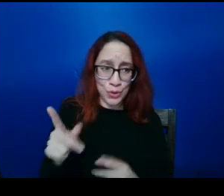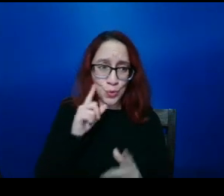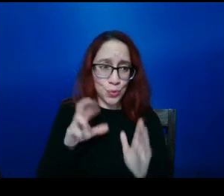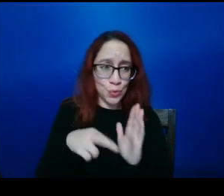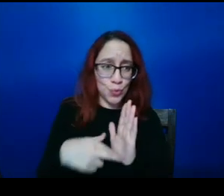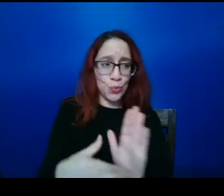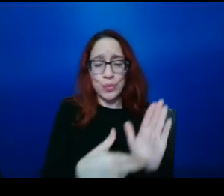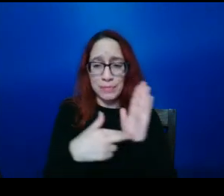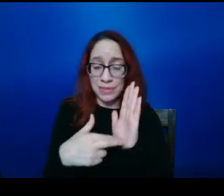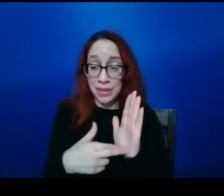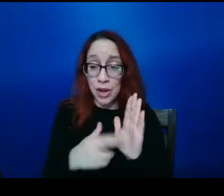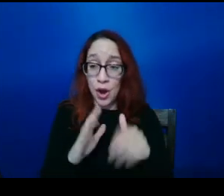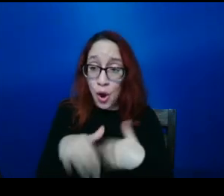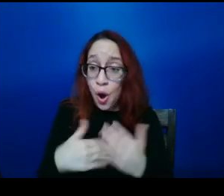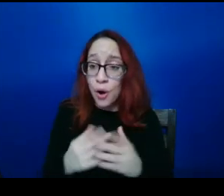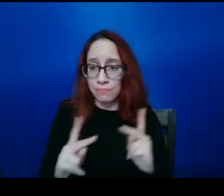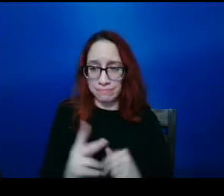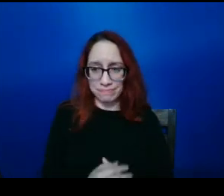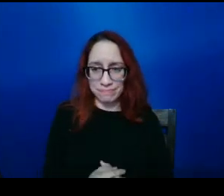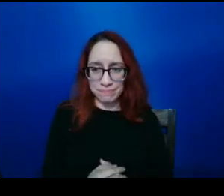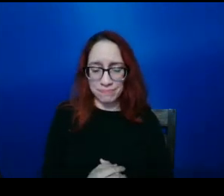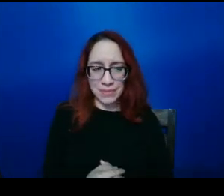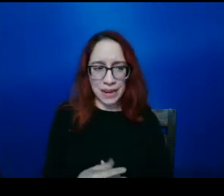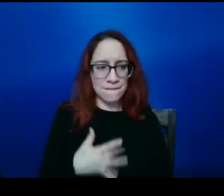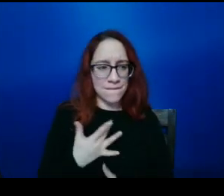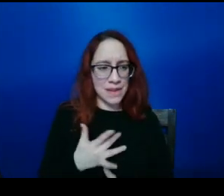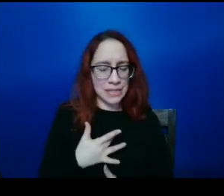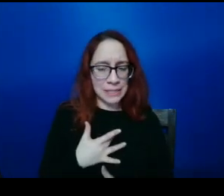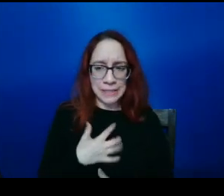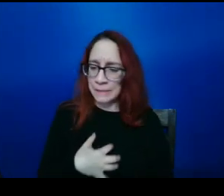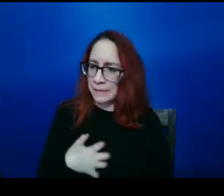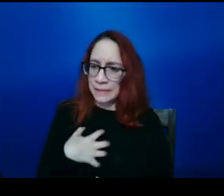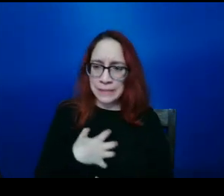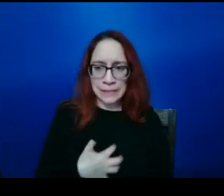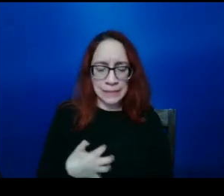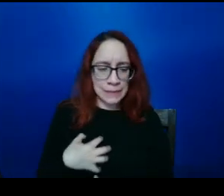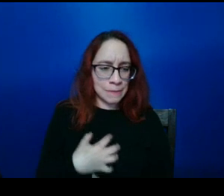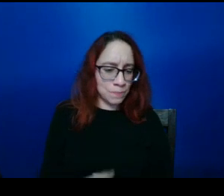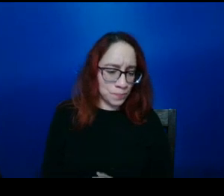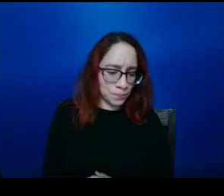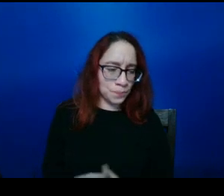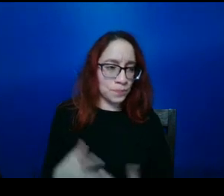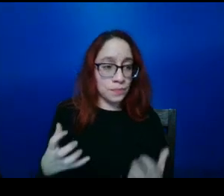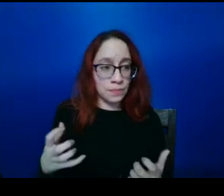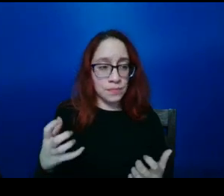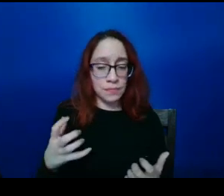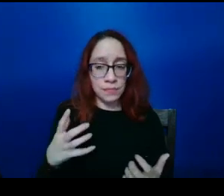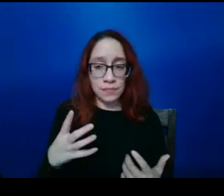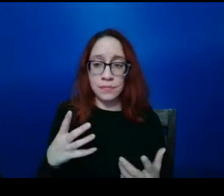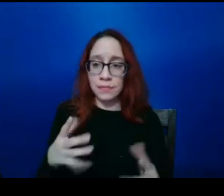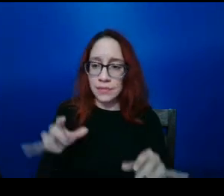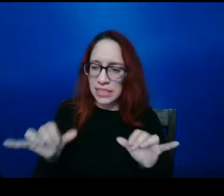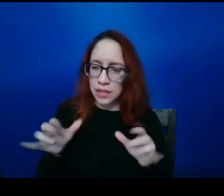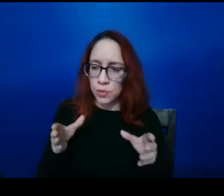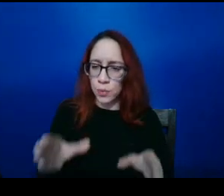represent all the people, I find disgusting. And I want you to stay the way you